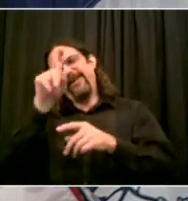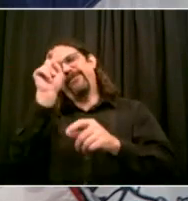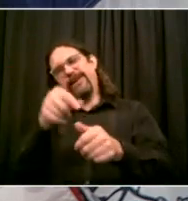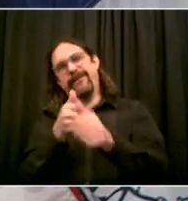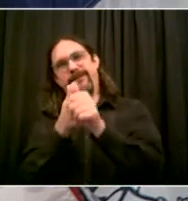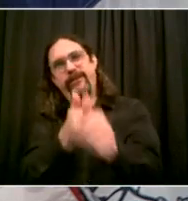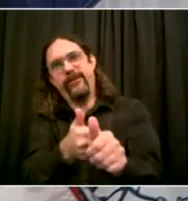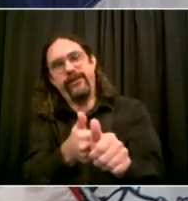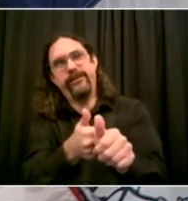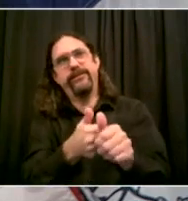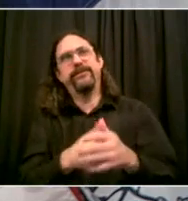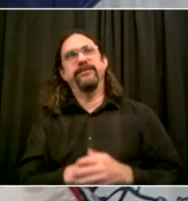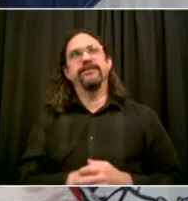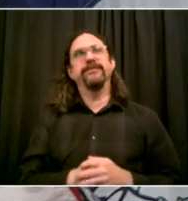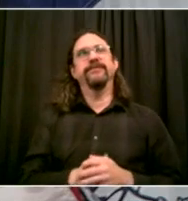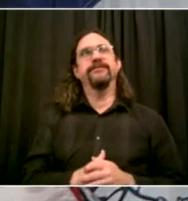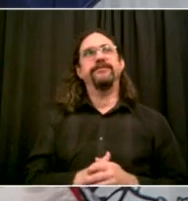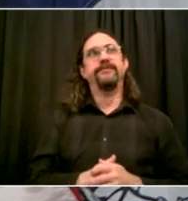Yoav from the city.